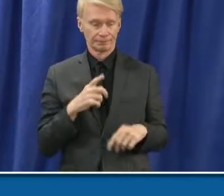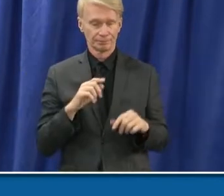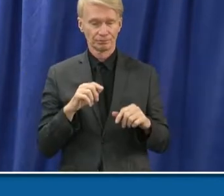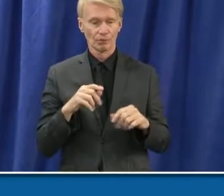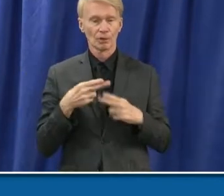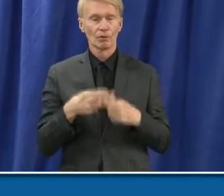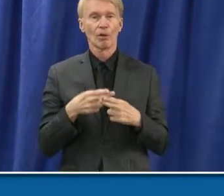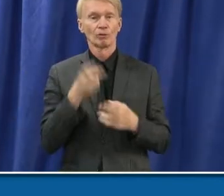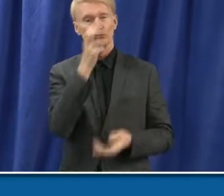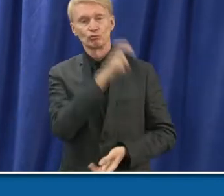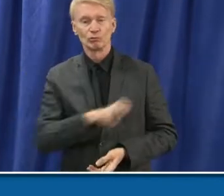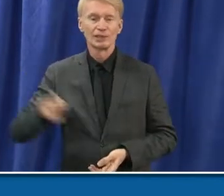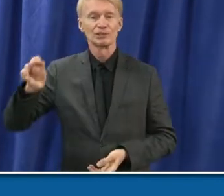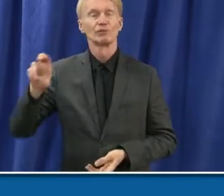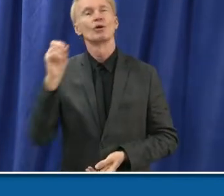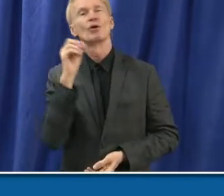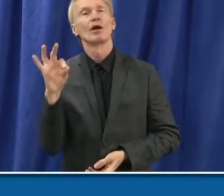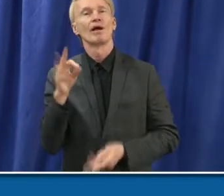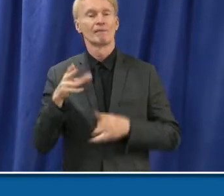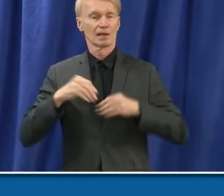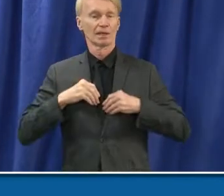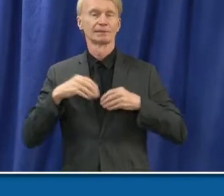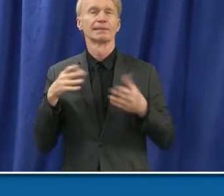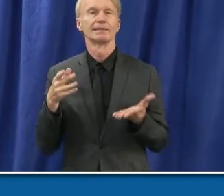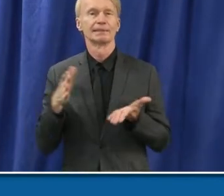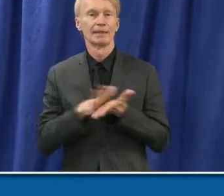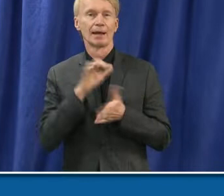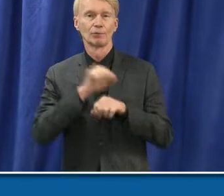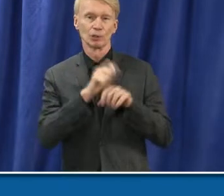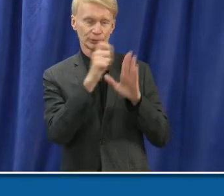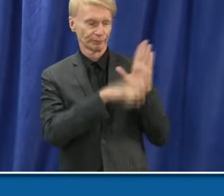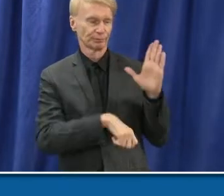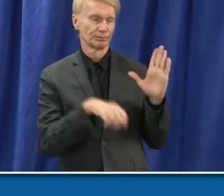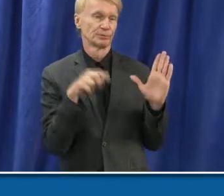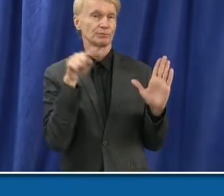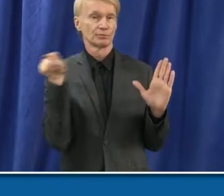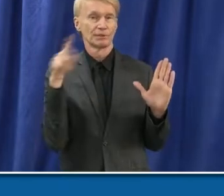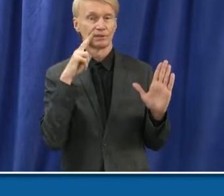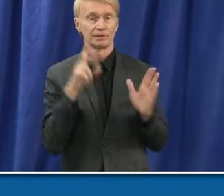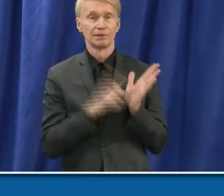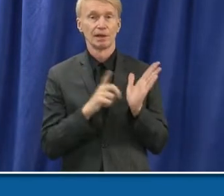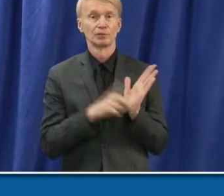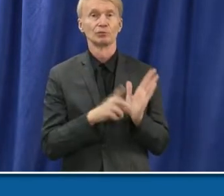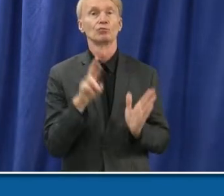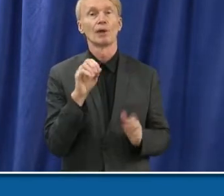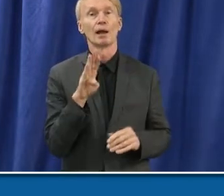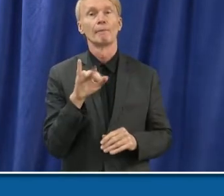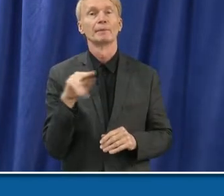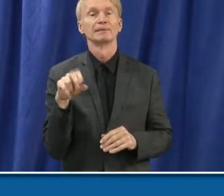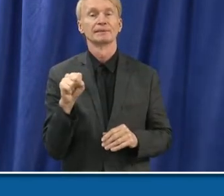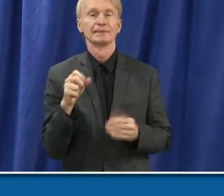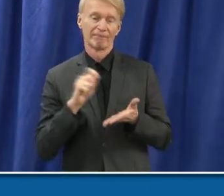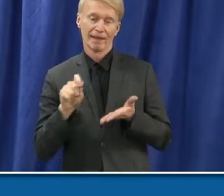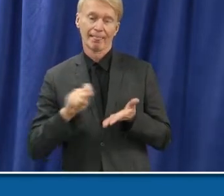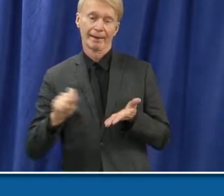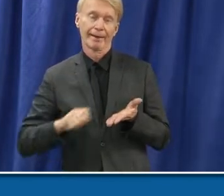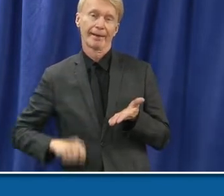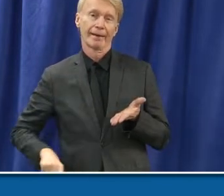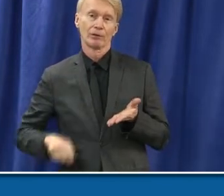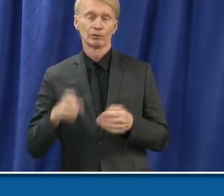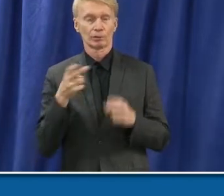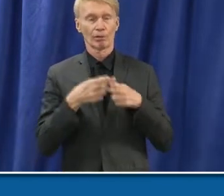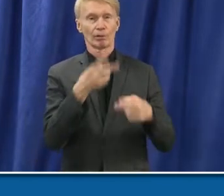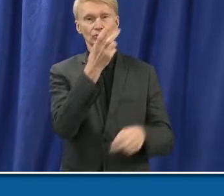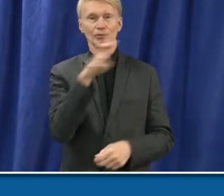our transfer of custody document. So on the right-hand side of the screen, you see Dr. Robbins filling out the transfer